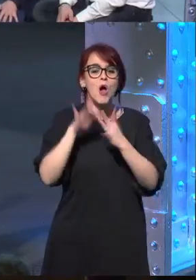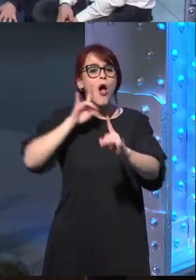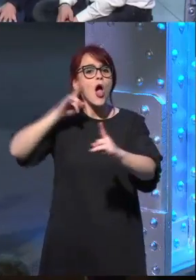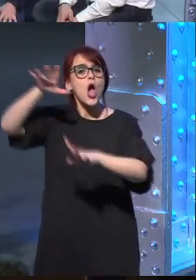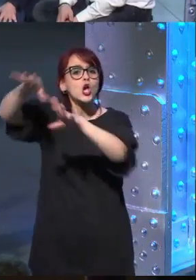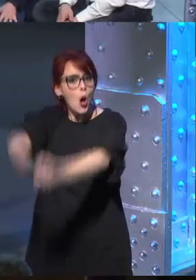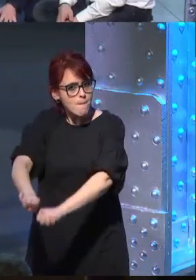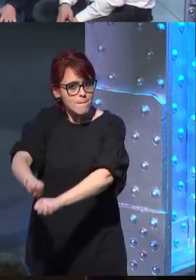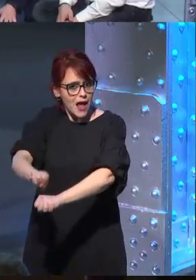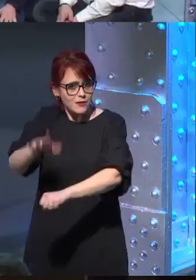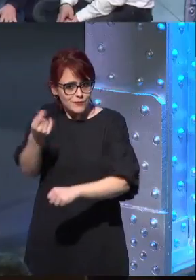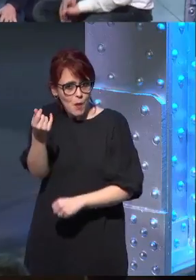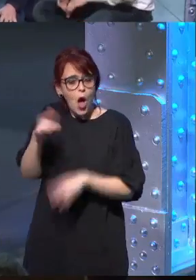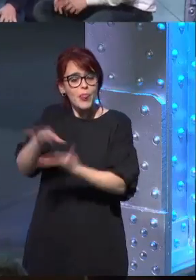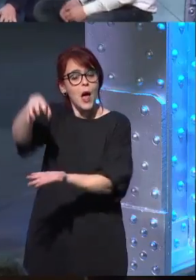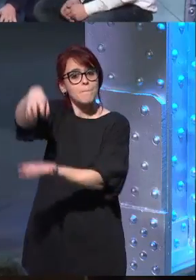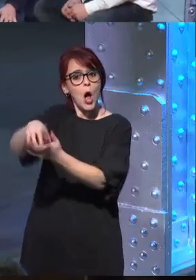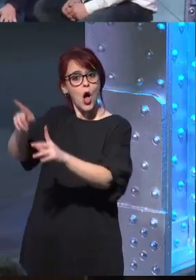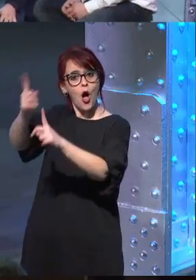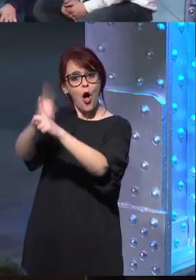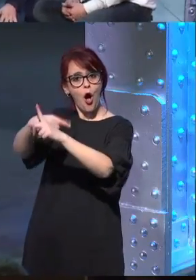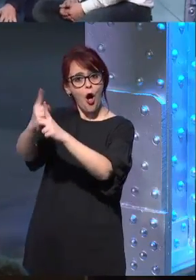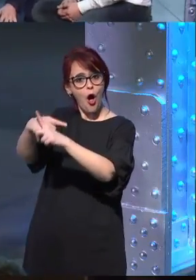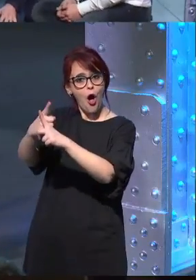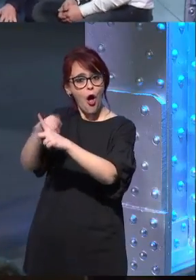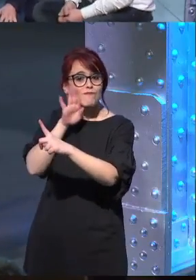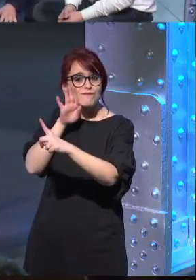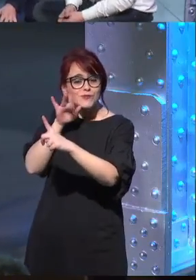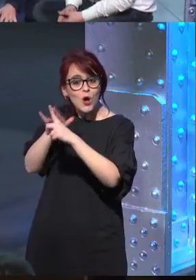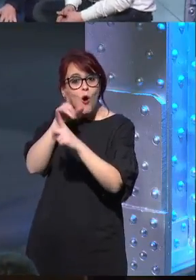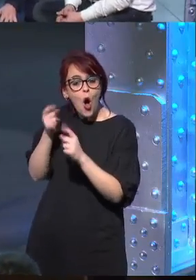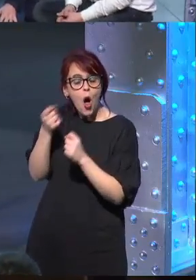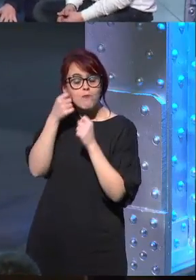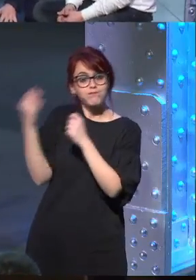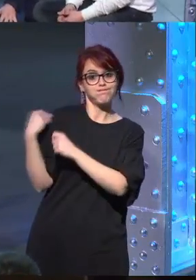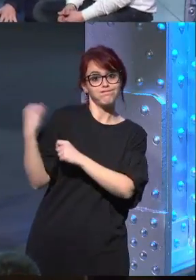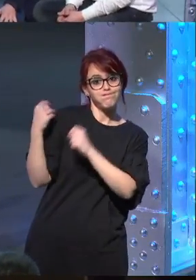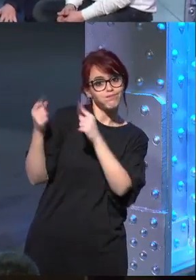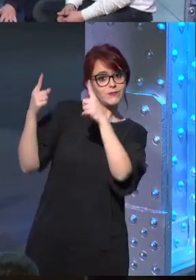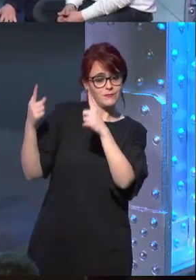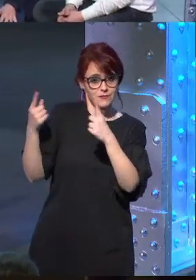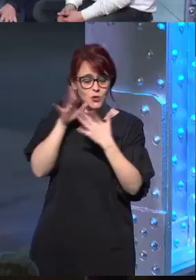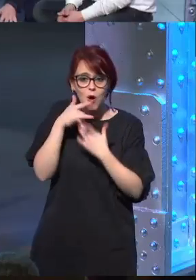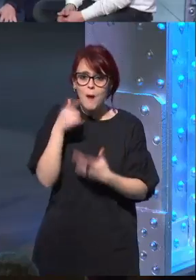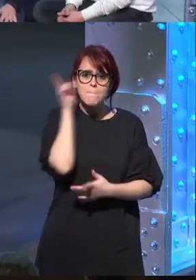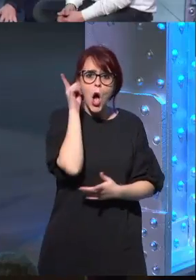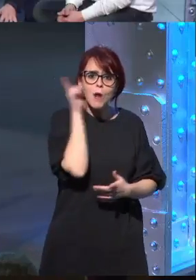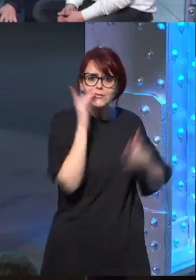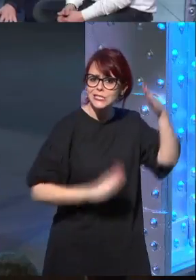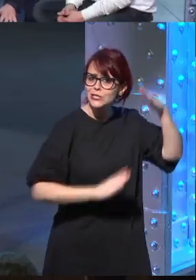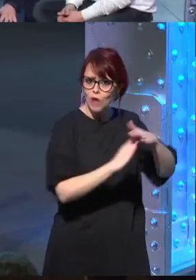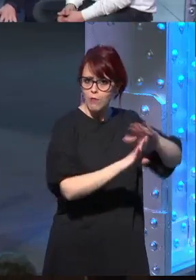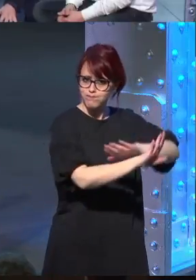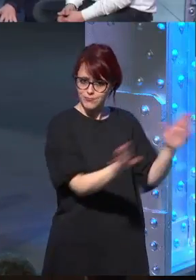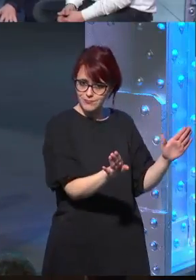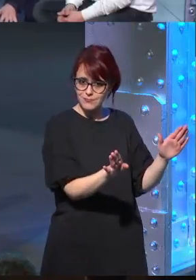to myself, well, I'm going to buy an old-fashioned alarm clock in Amazon. And then I saw that I